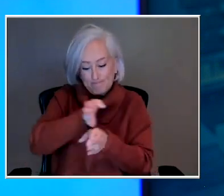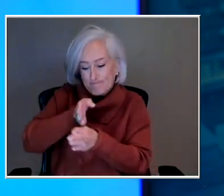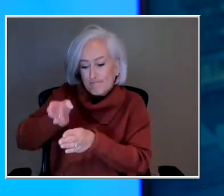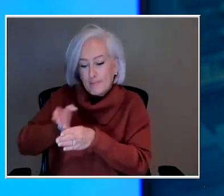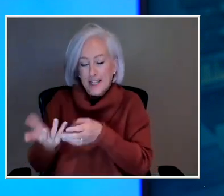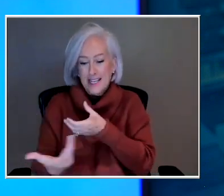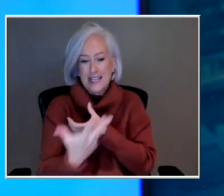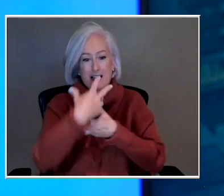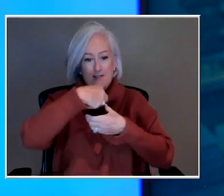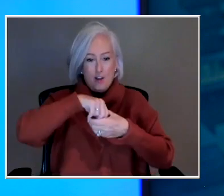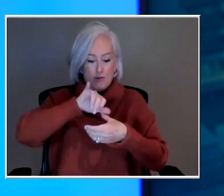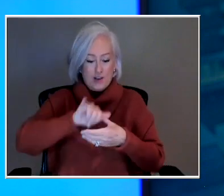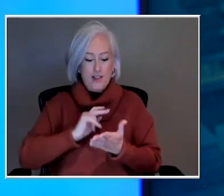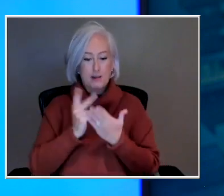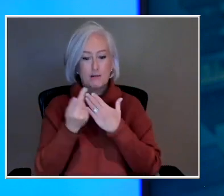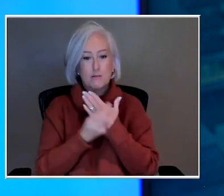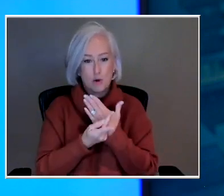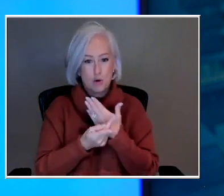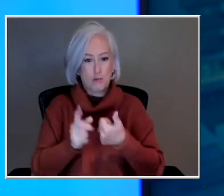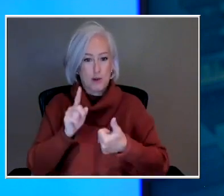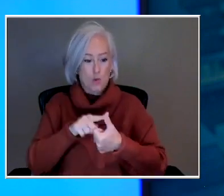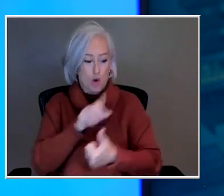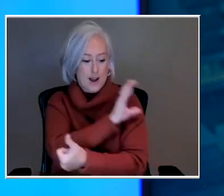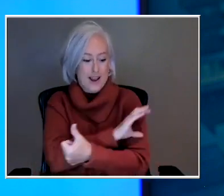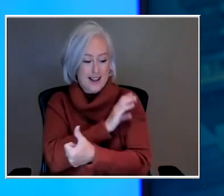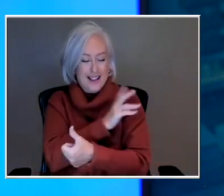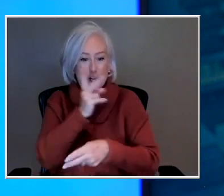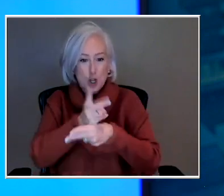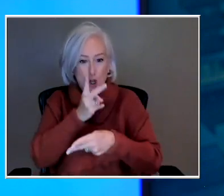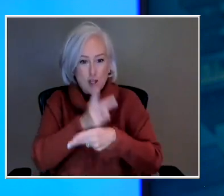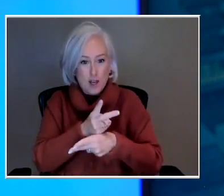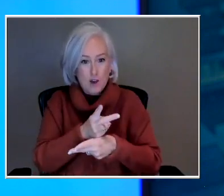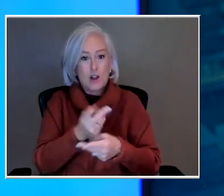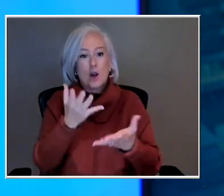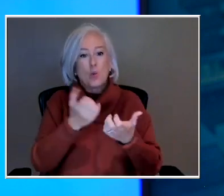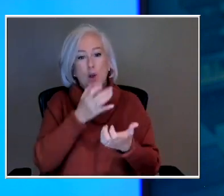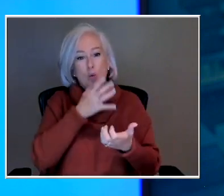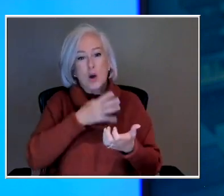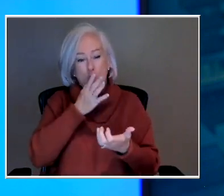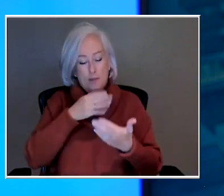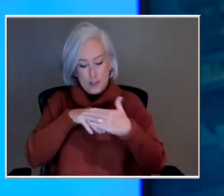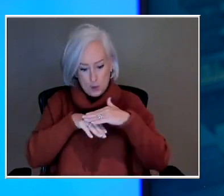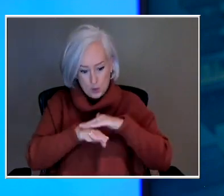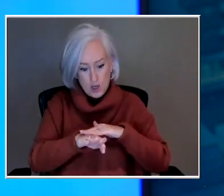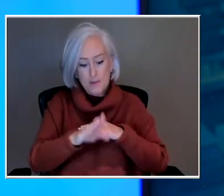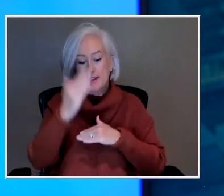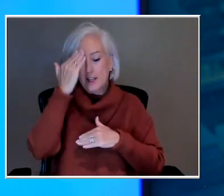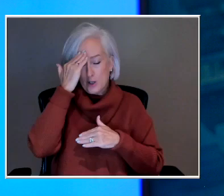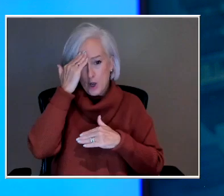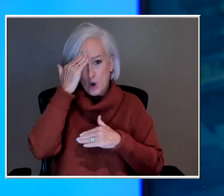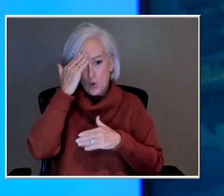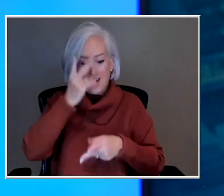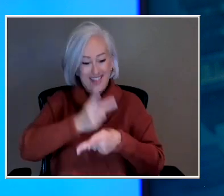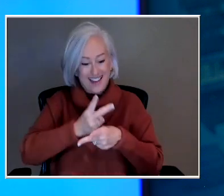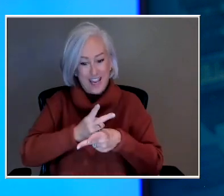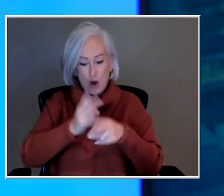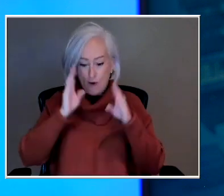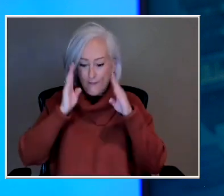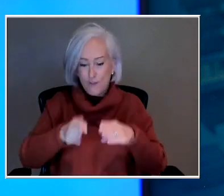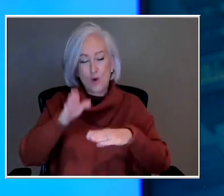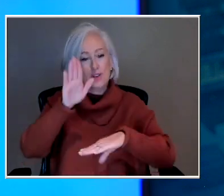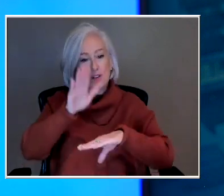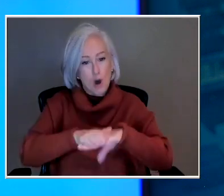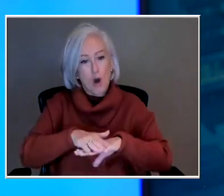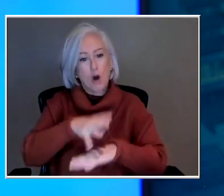program. One is clinical care. We want females to walk through the doors and feel like that medical care is aimed at them. So we take a look